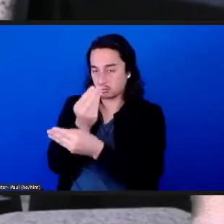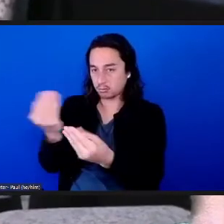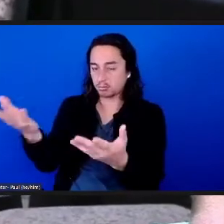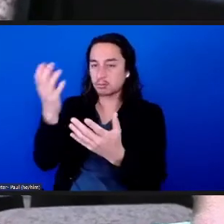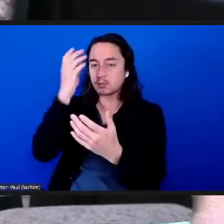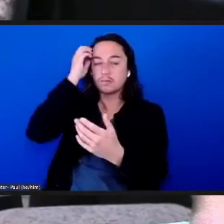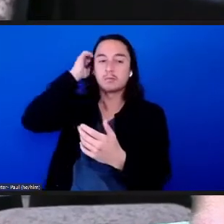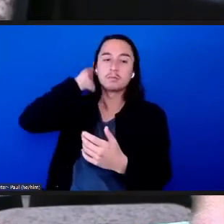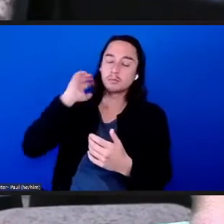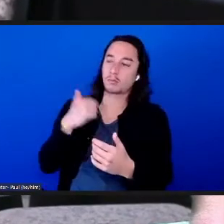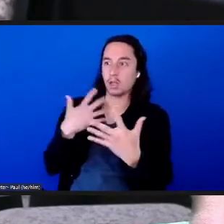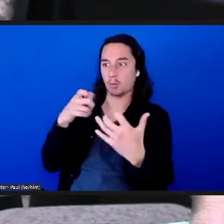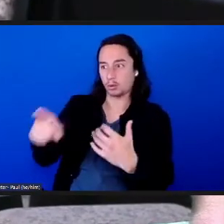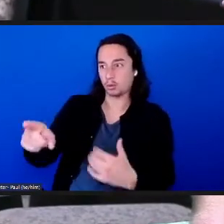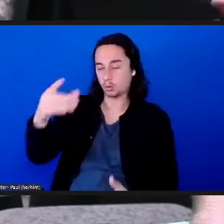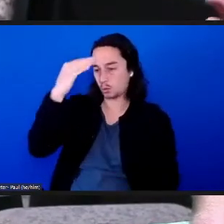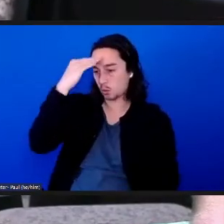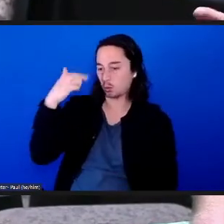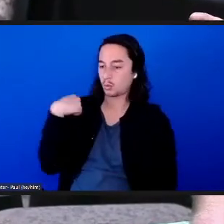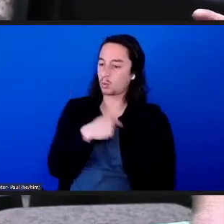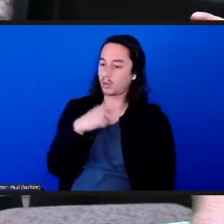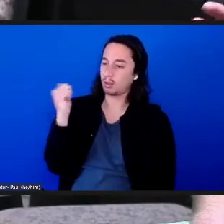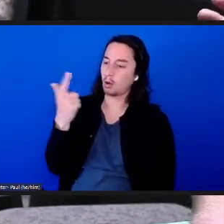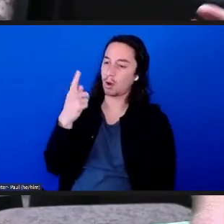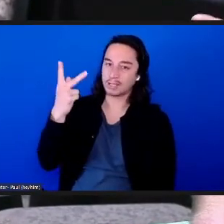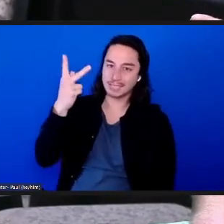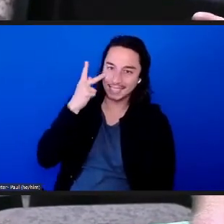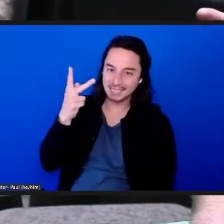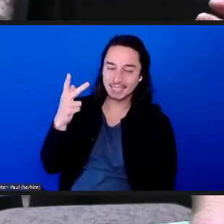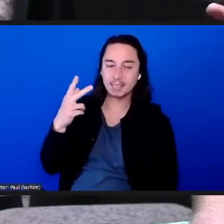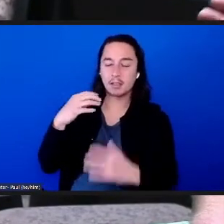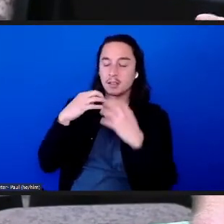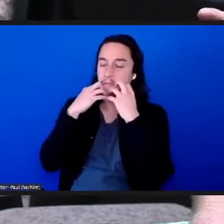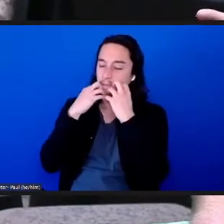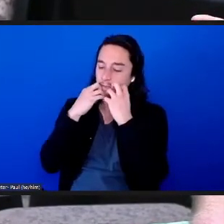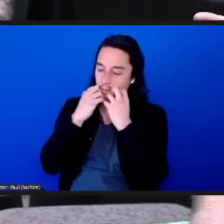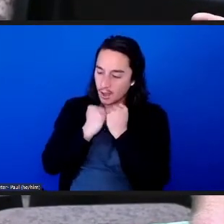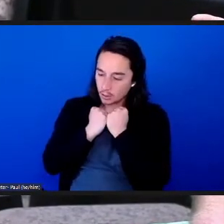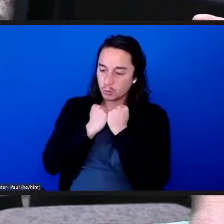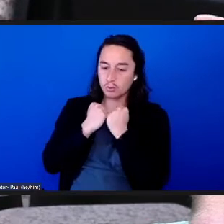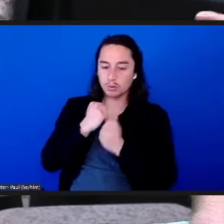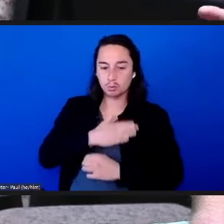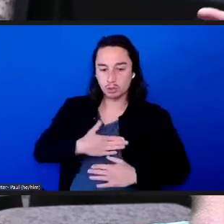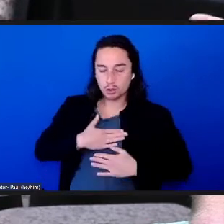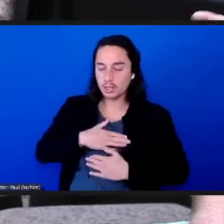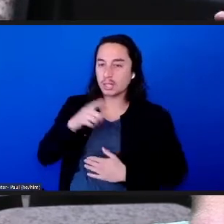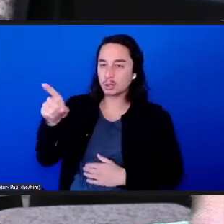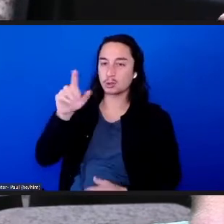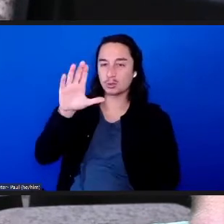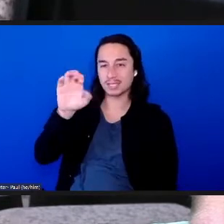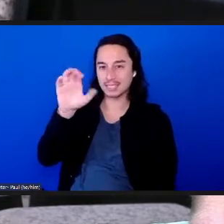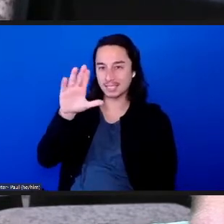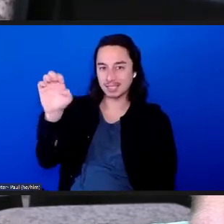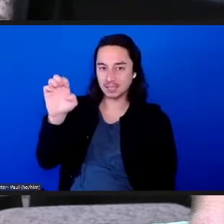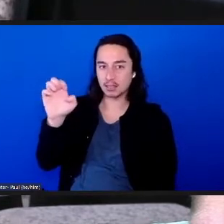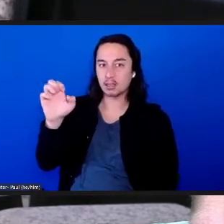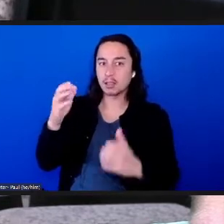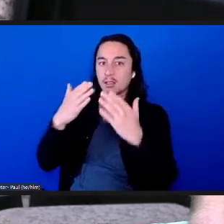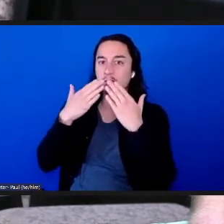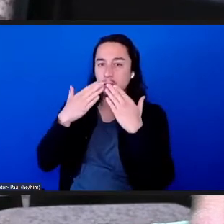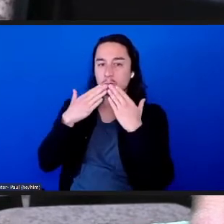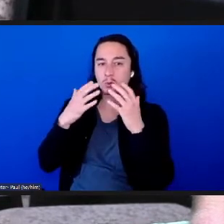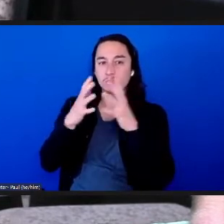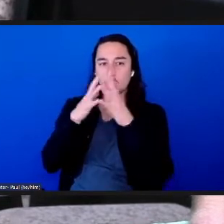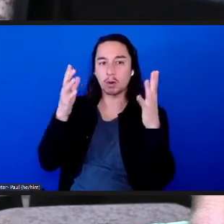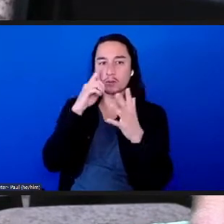that we all see and value and appreciate you, Cece. Thank you so much for being here in